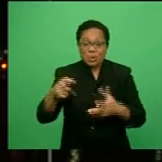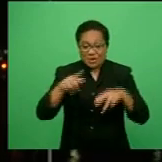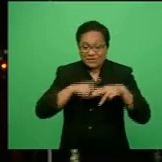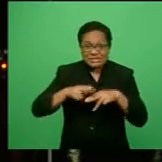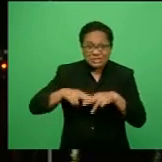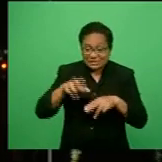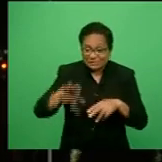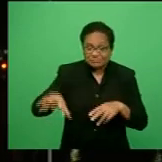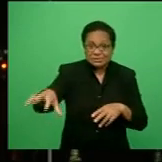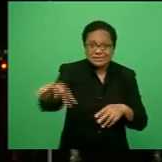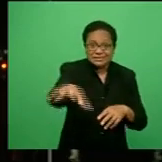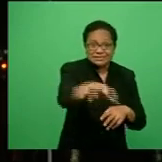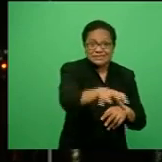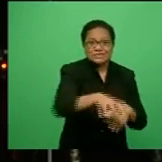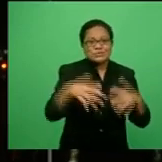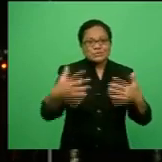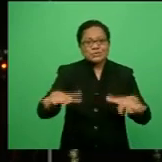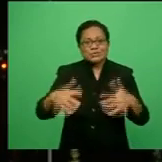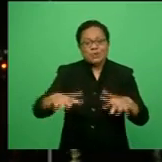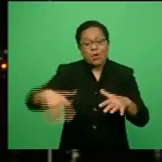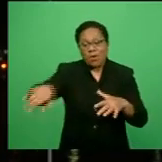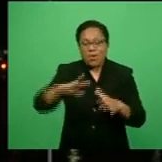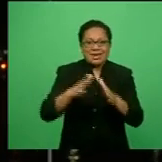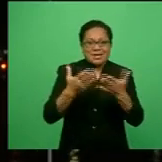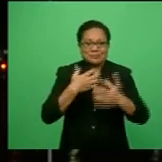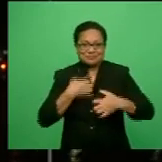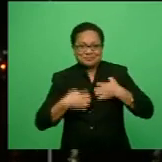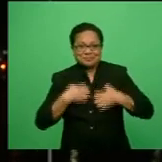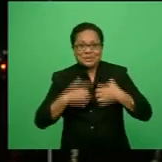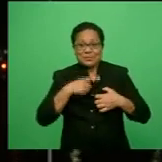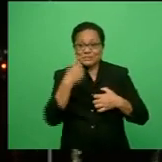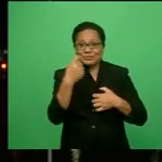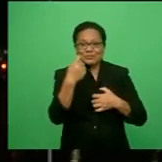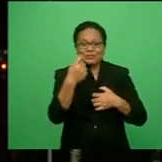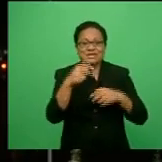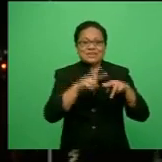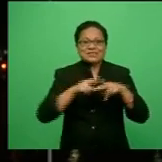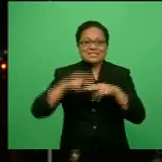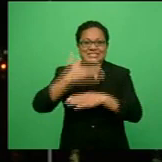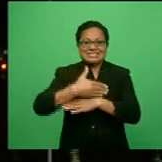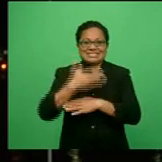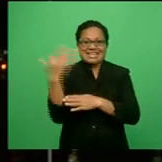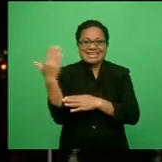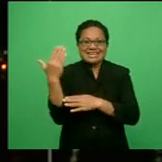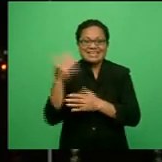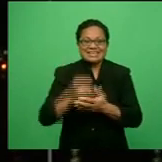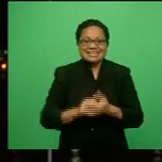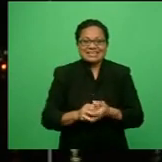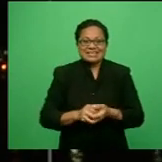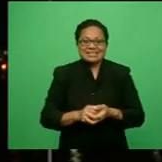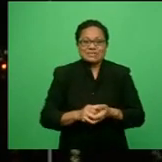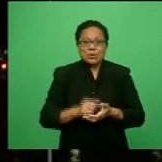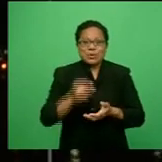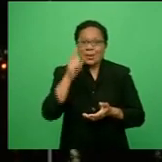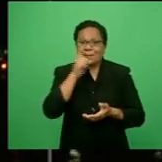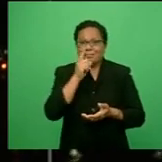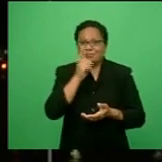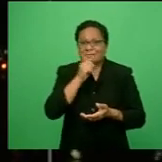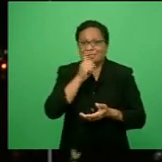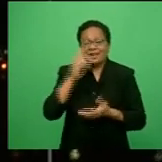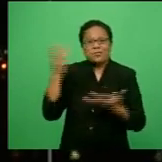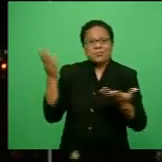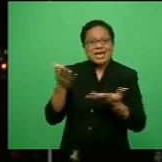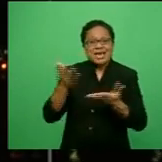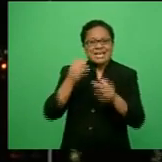up a few months ahead of Fiji's Independence Day. Among the excited Fijians were workers from the Grand Pacific Hotel who